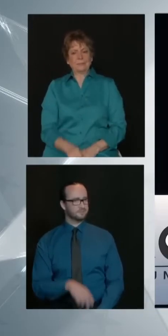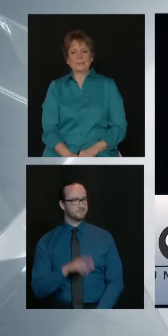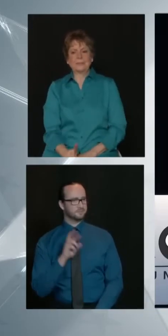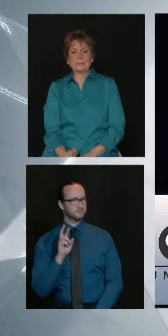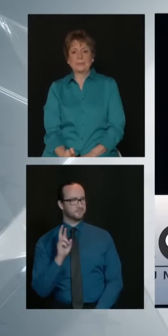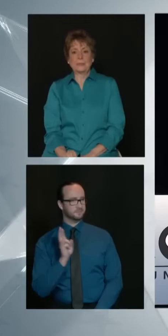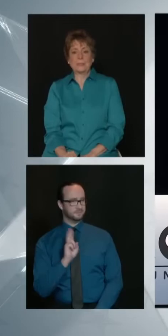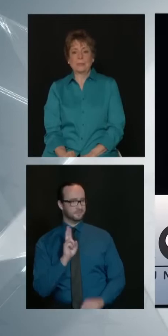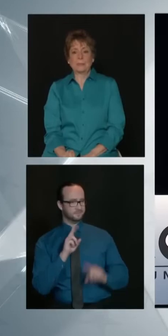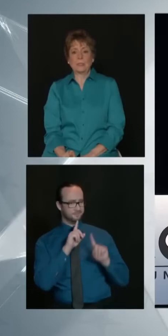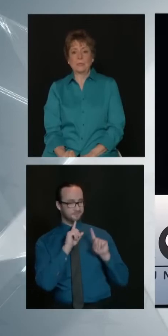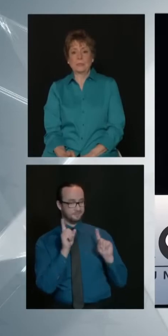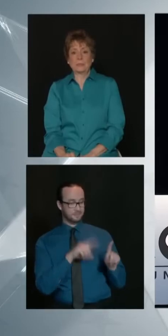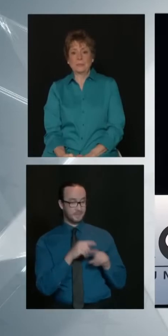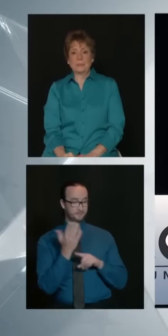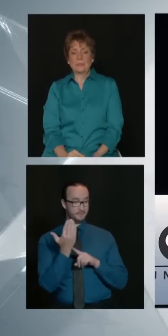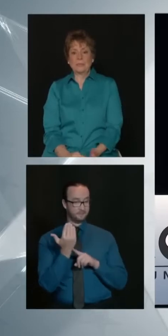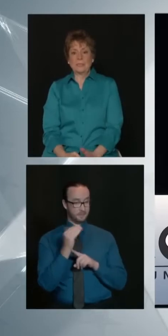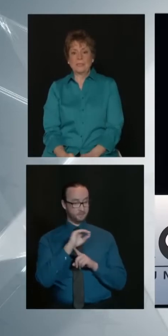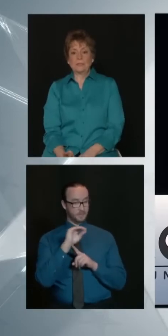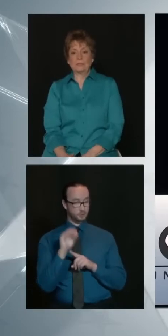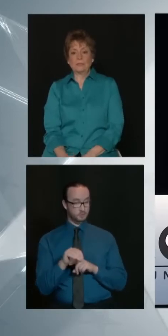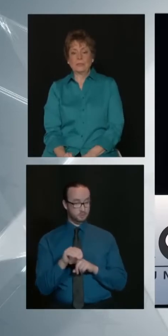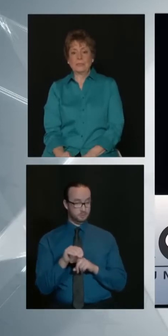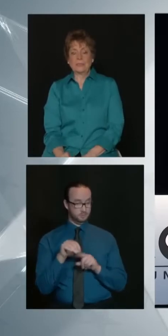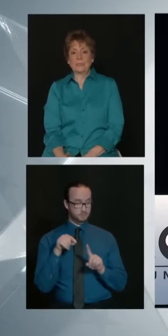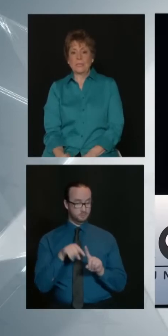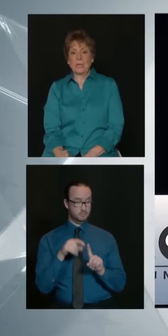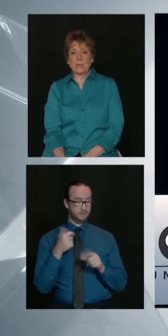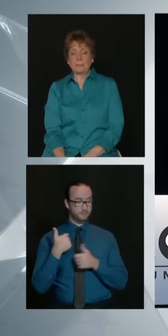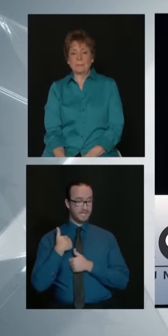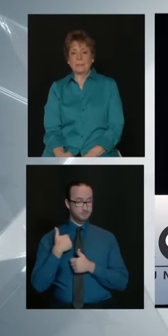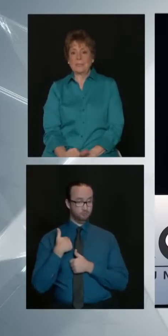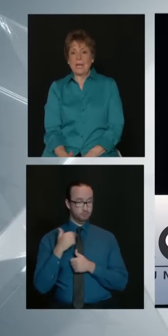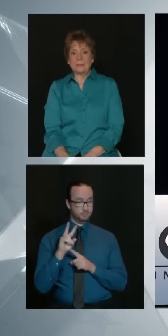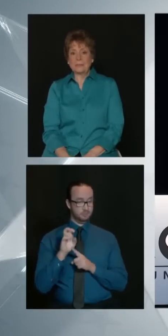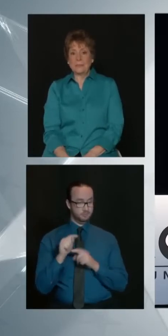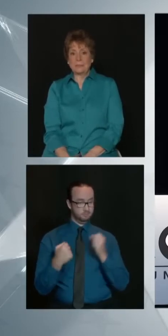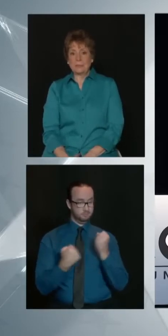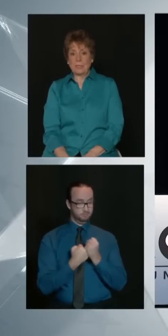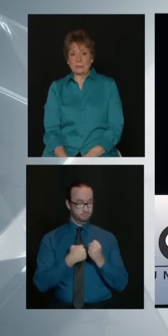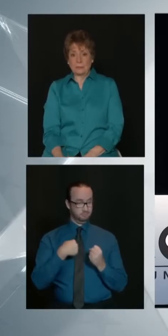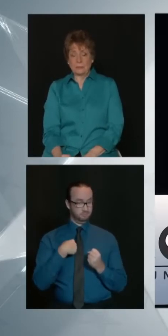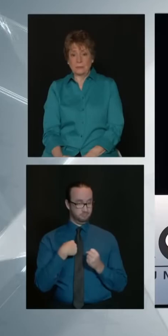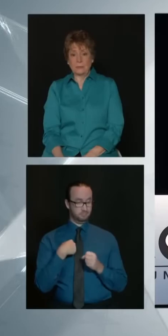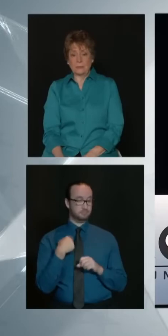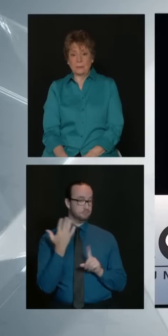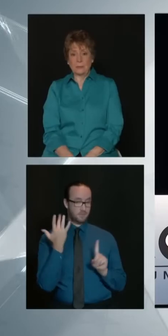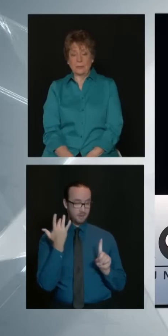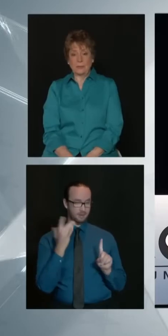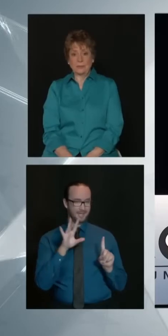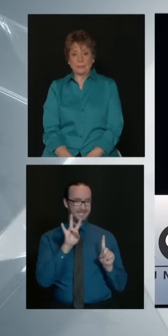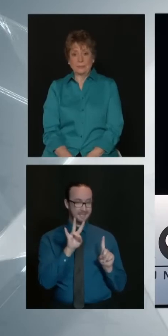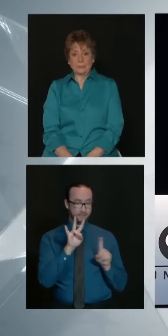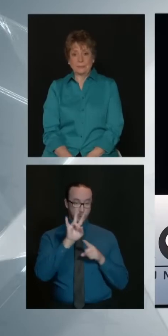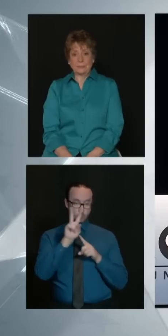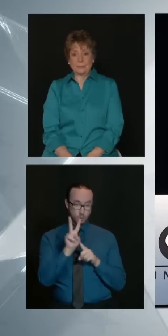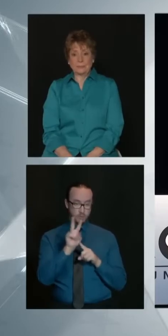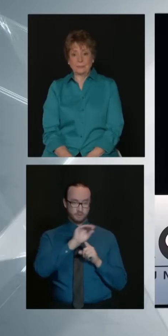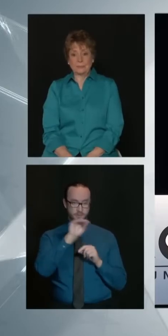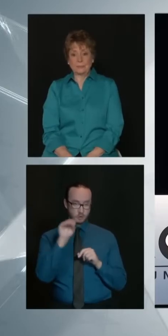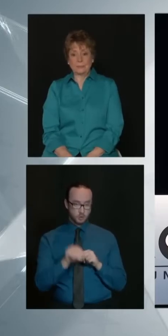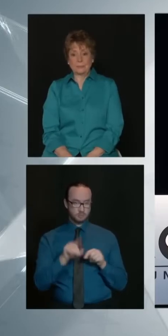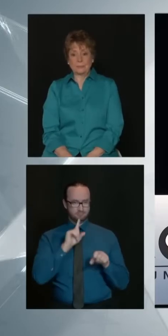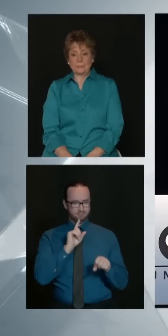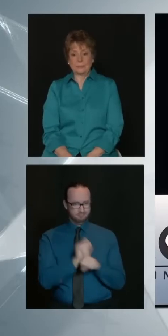now. 72% of active duty military service members right now in Arizona are supporting me. That's what my latest internal polling says. And there's a